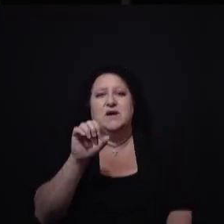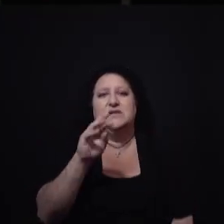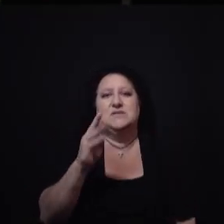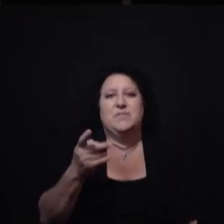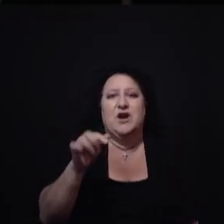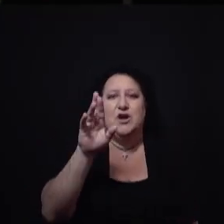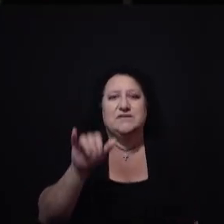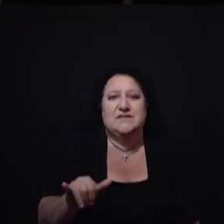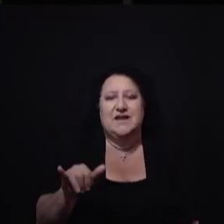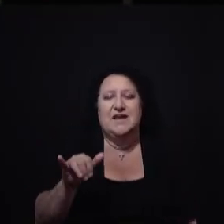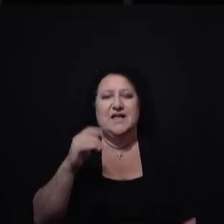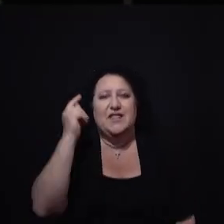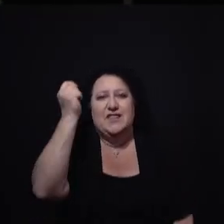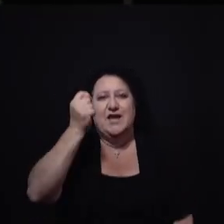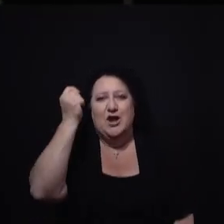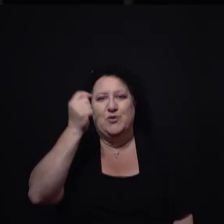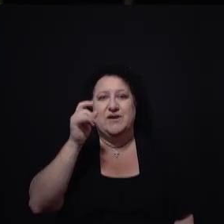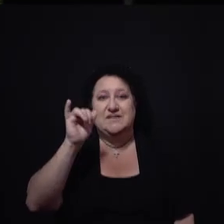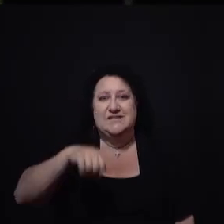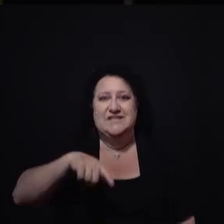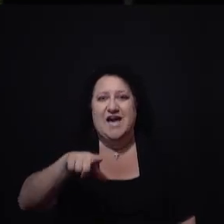Sorry, I had to do that.